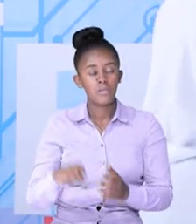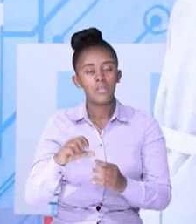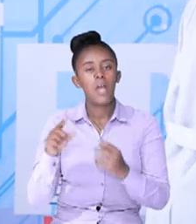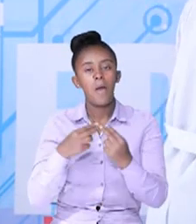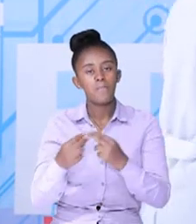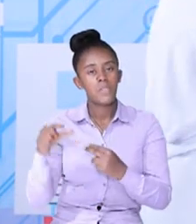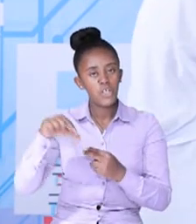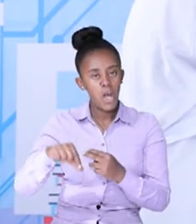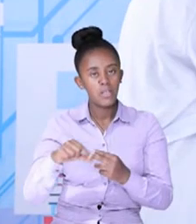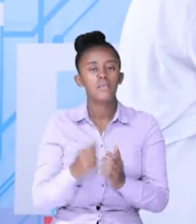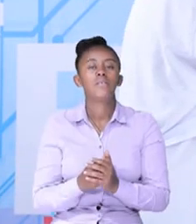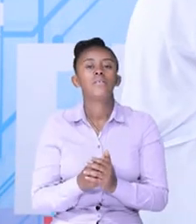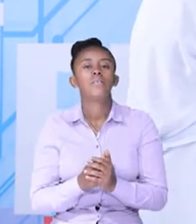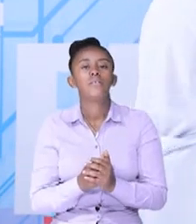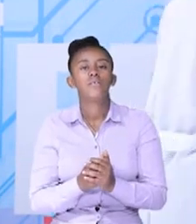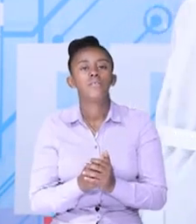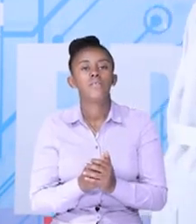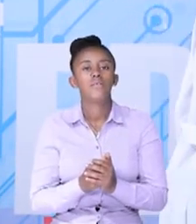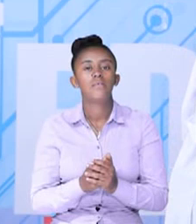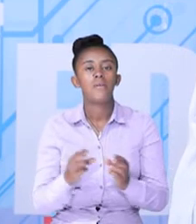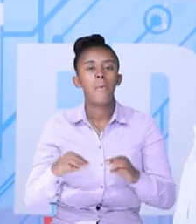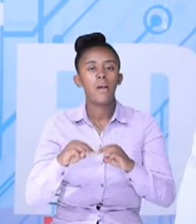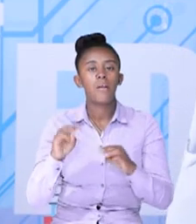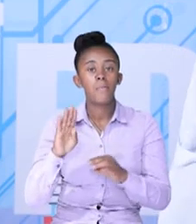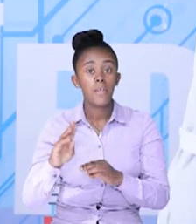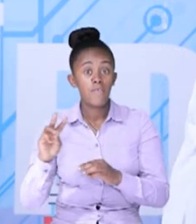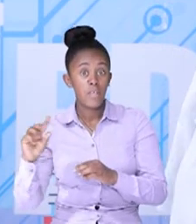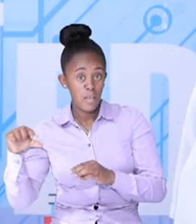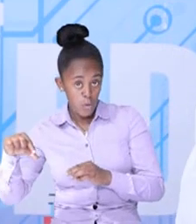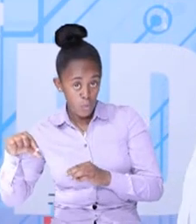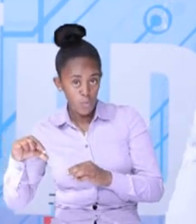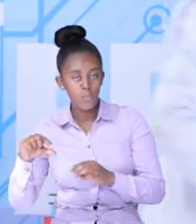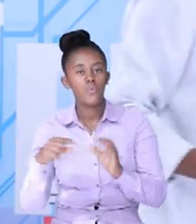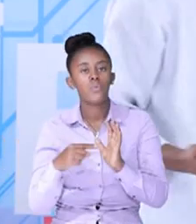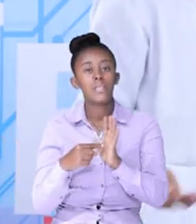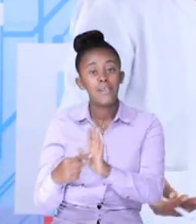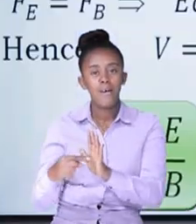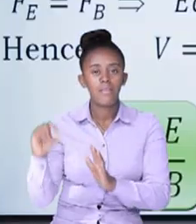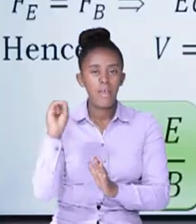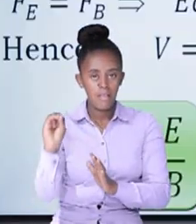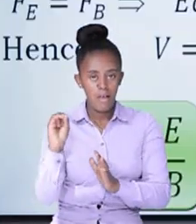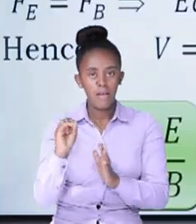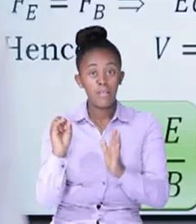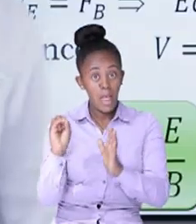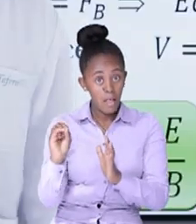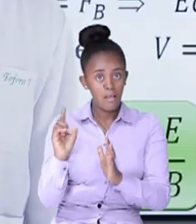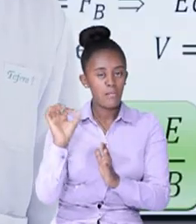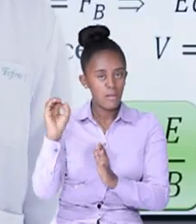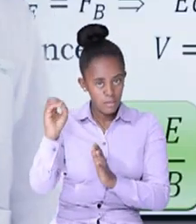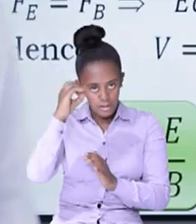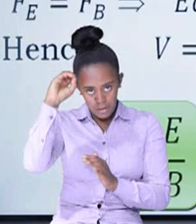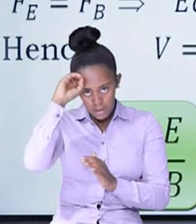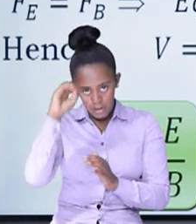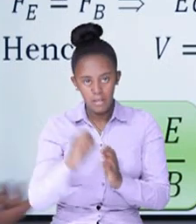charge, and the magnetic force is given as BVQ sine theta, where theta is 90 degrees. The velocity of the